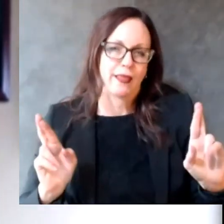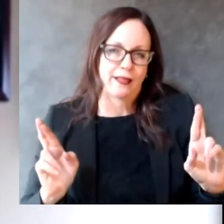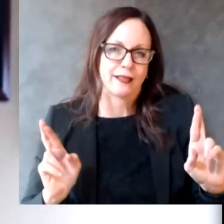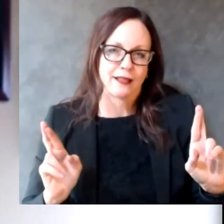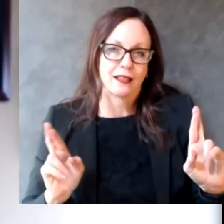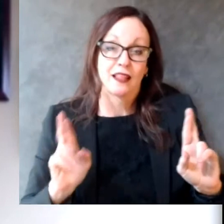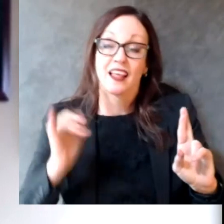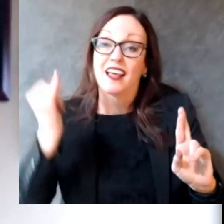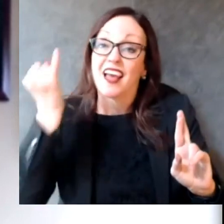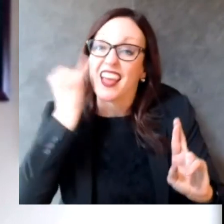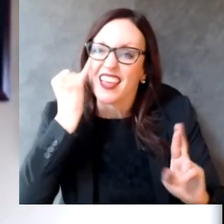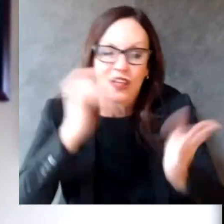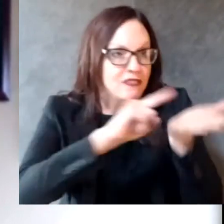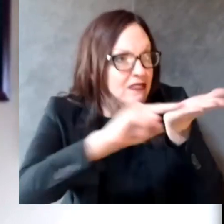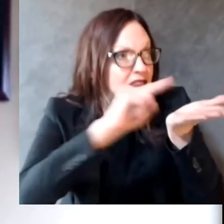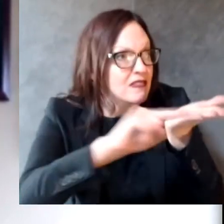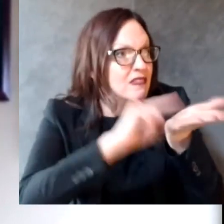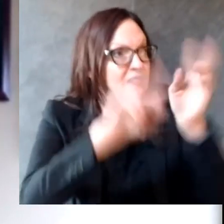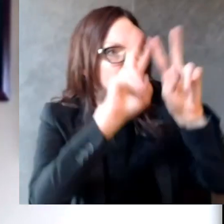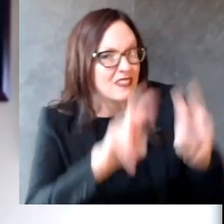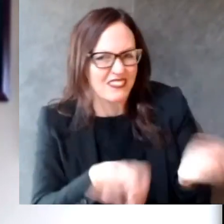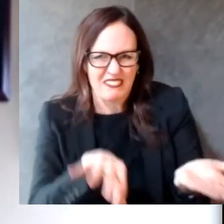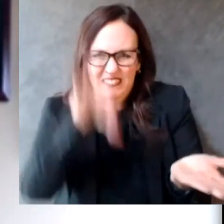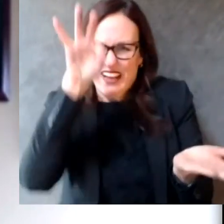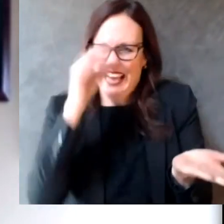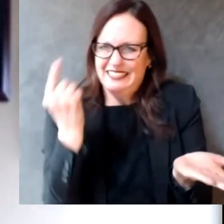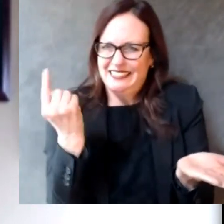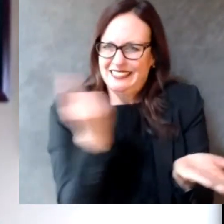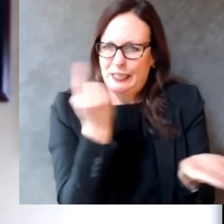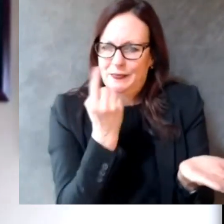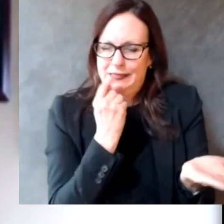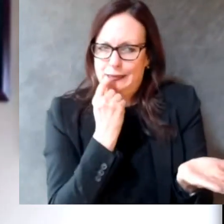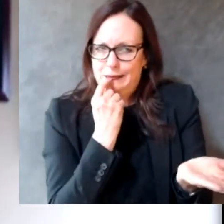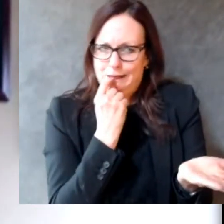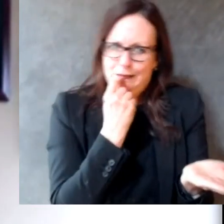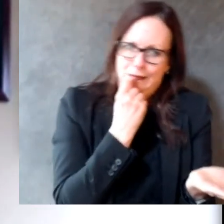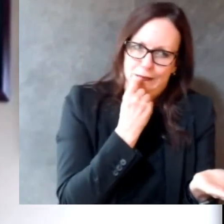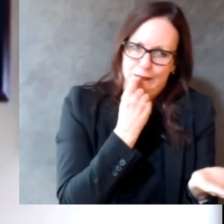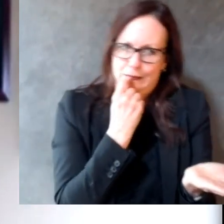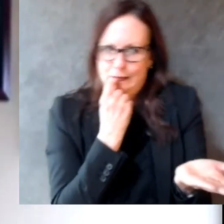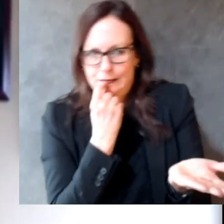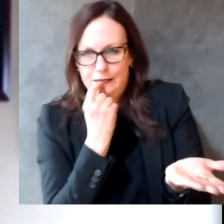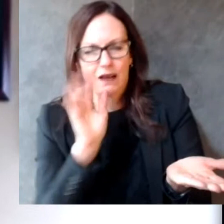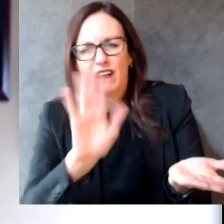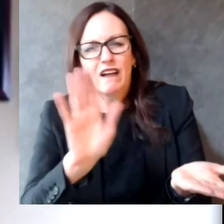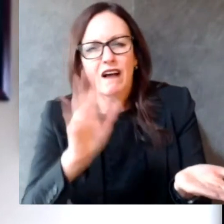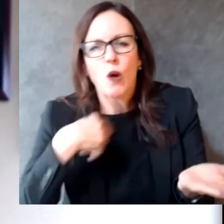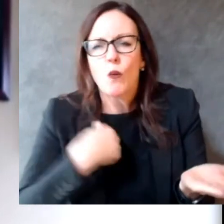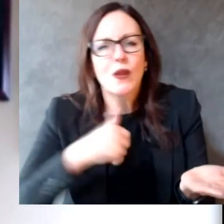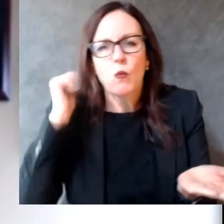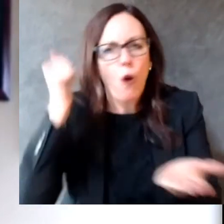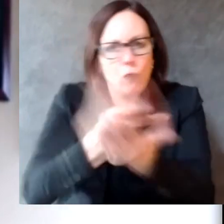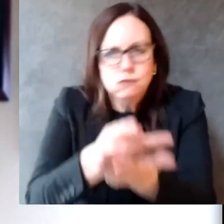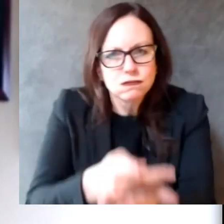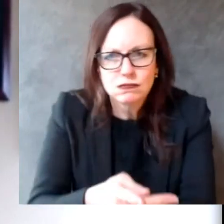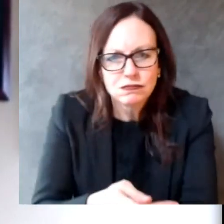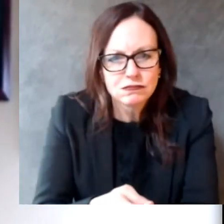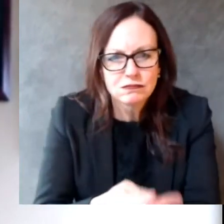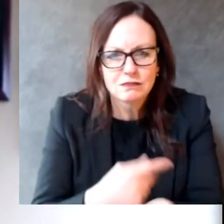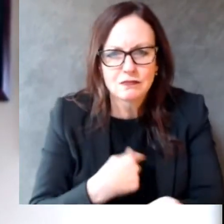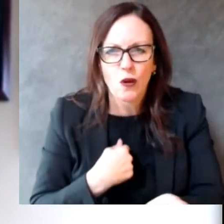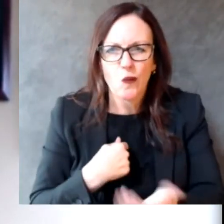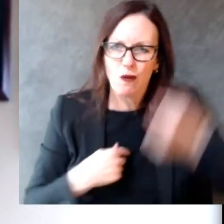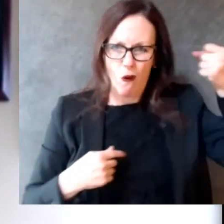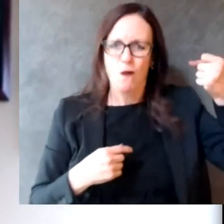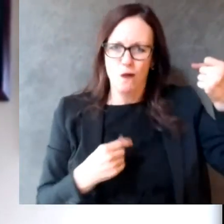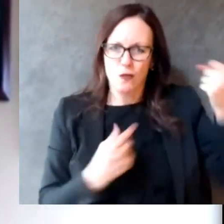everyone right now is to just value and observe this process so that when we get to the point where